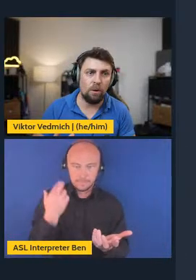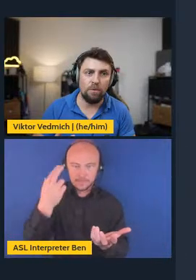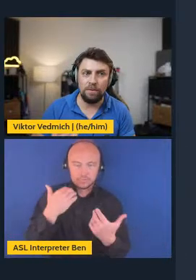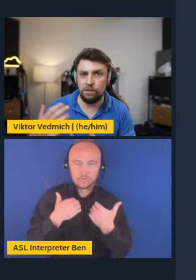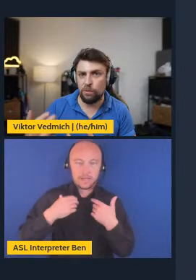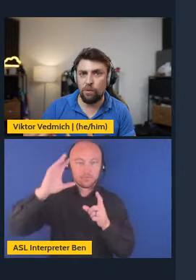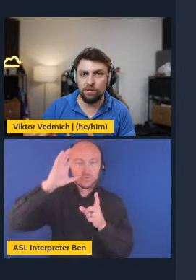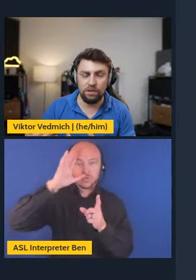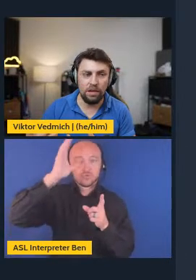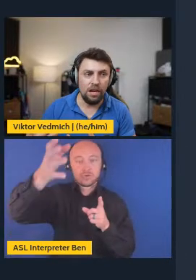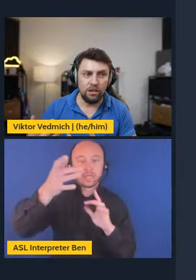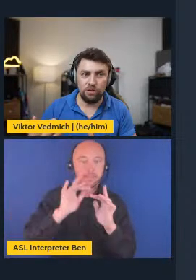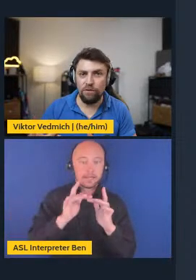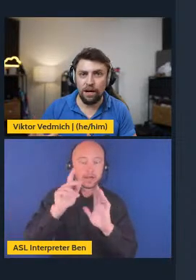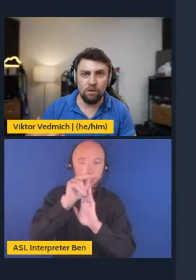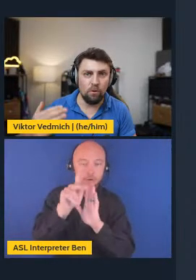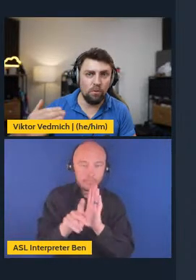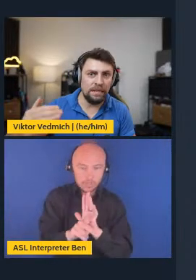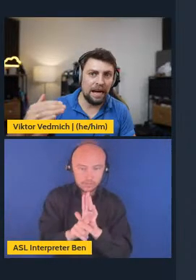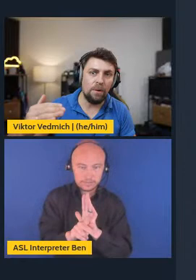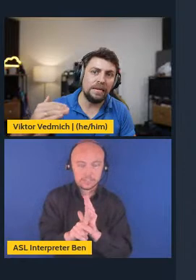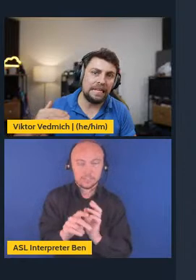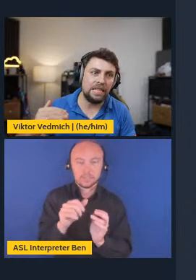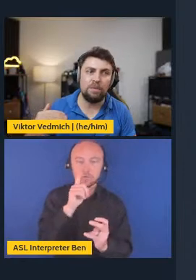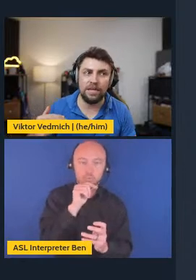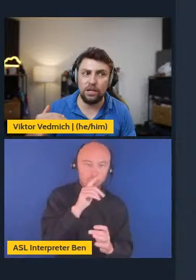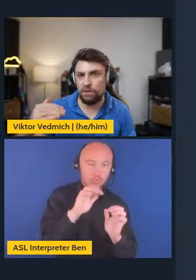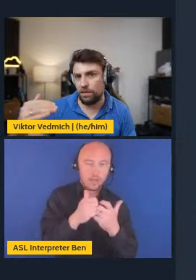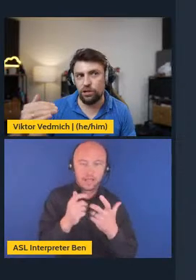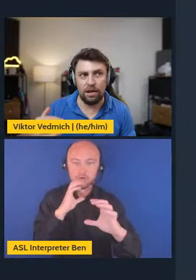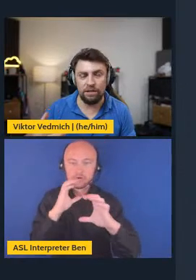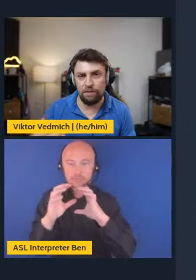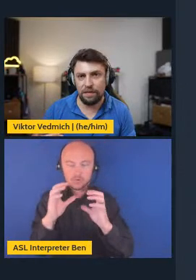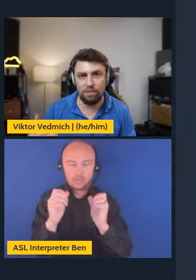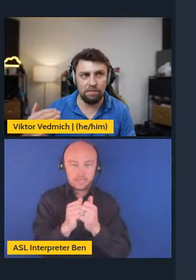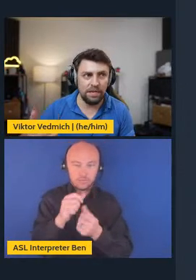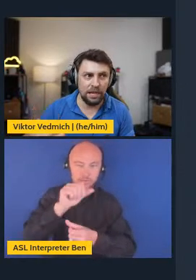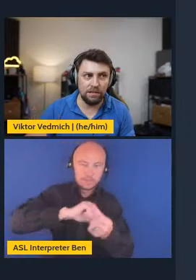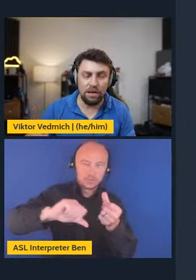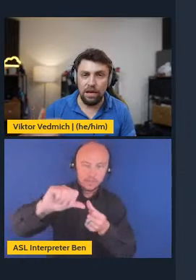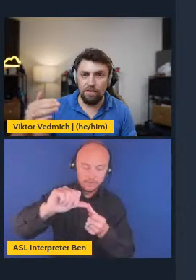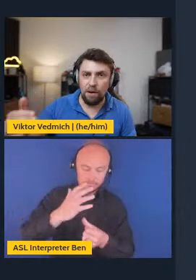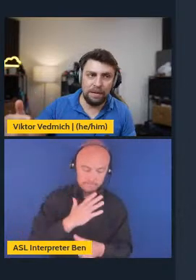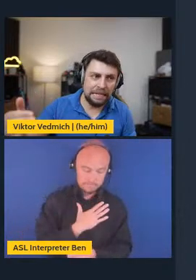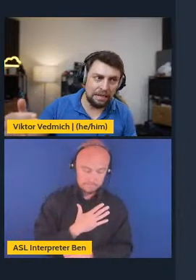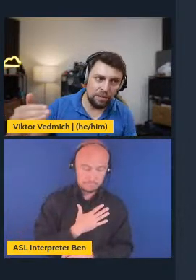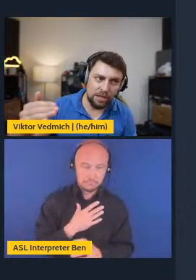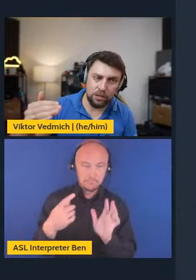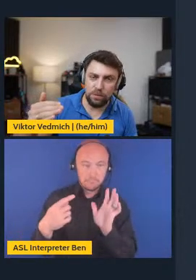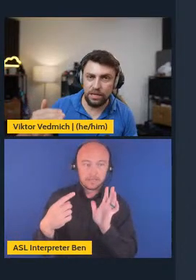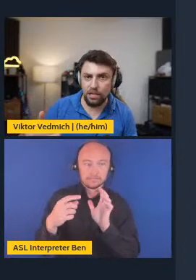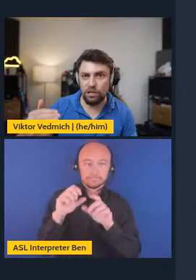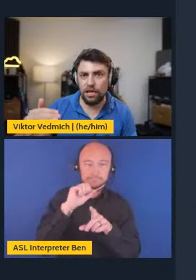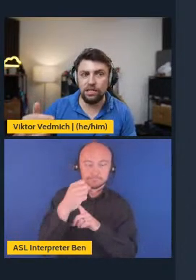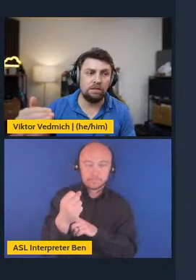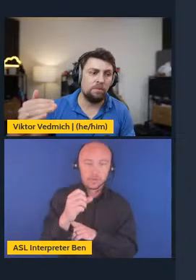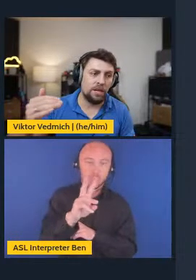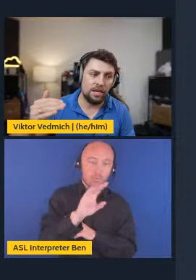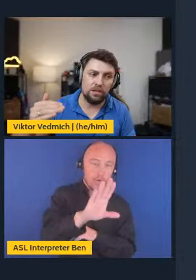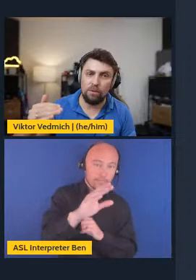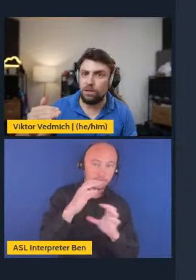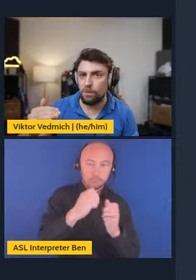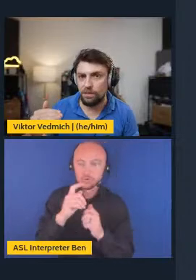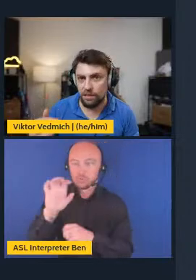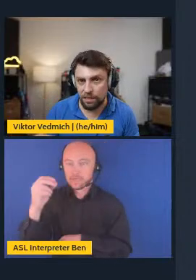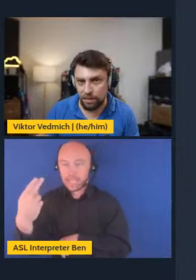your own network policy to define who and how can communicate with each other. For example, in my case, web can communicate with cache can